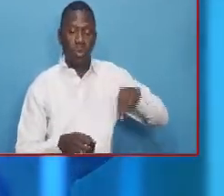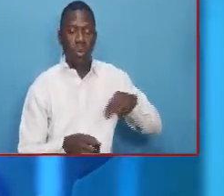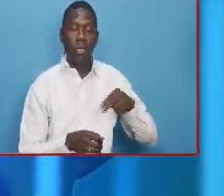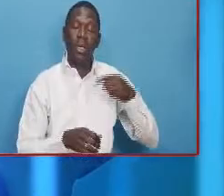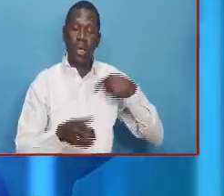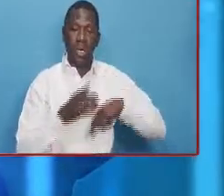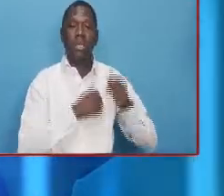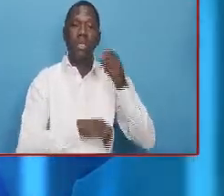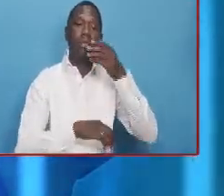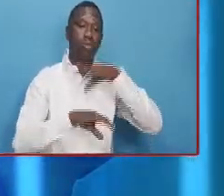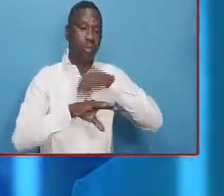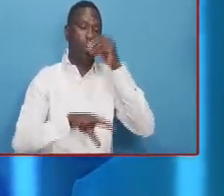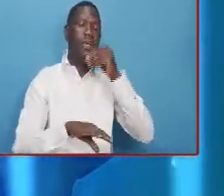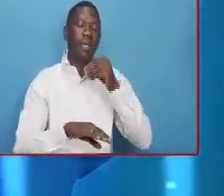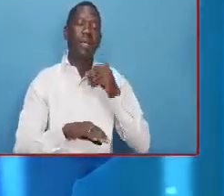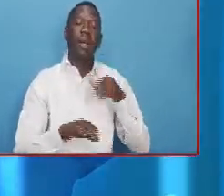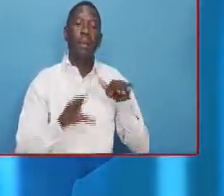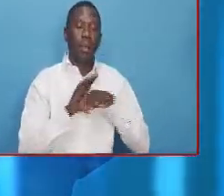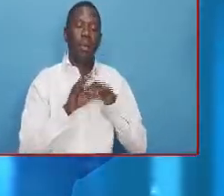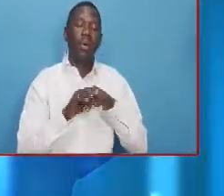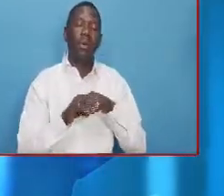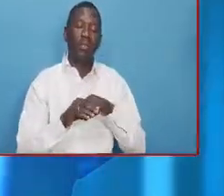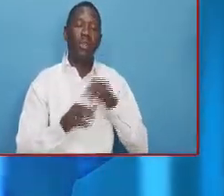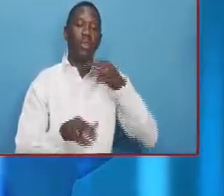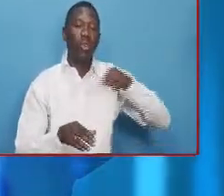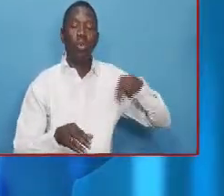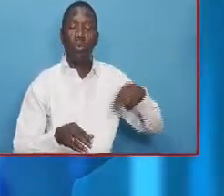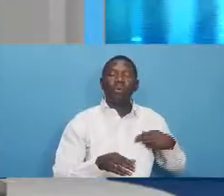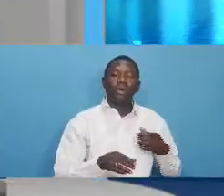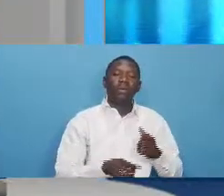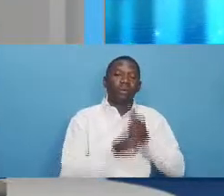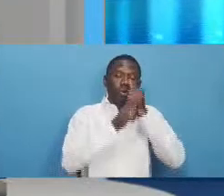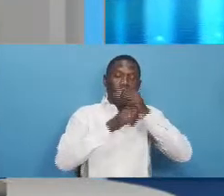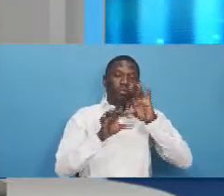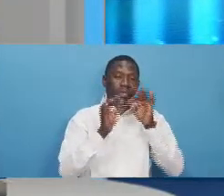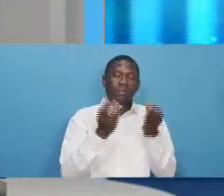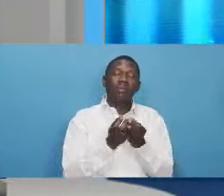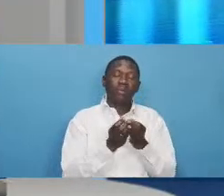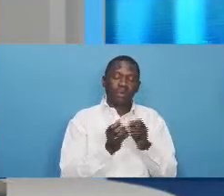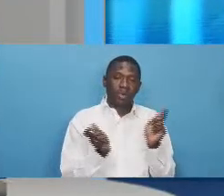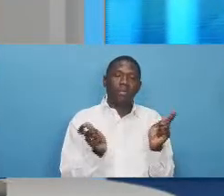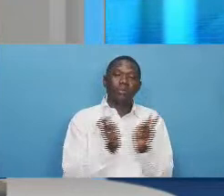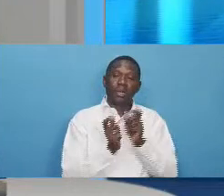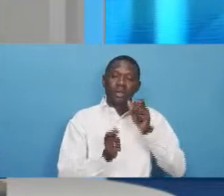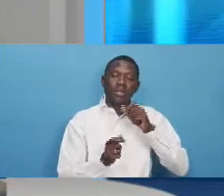Cup Committee on Thursday met the Minister of Youth and Sports. That's all we